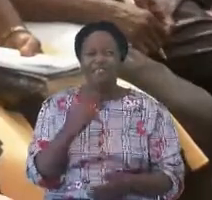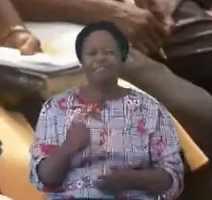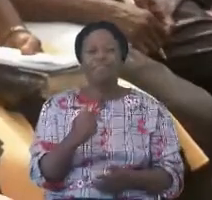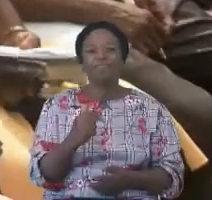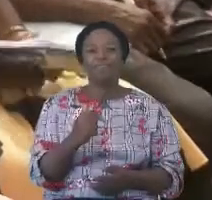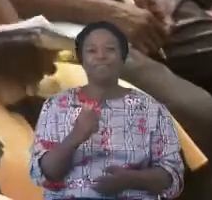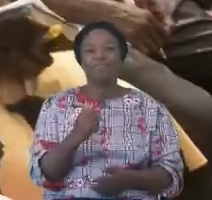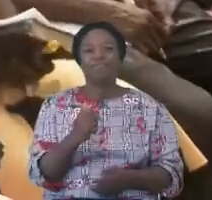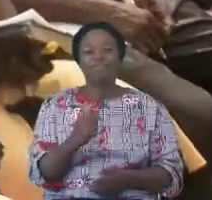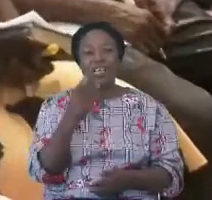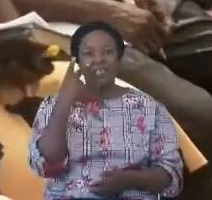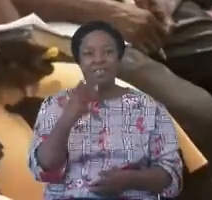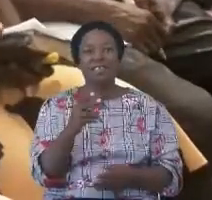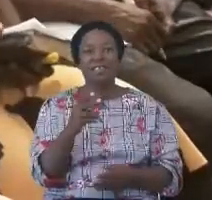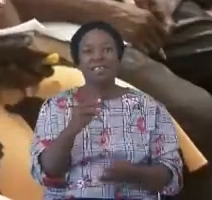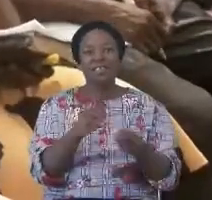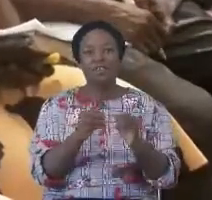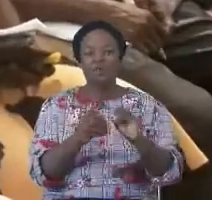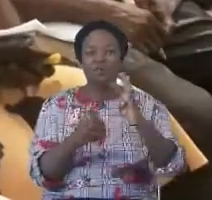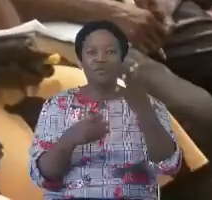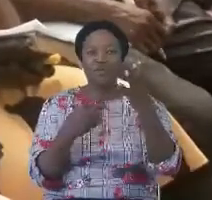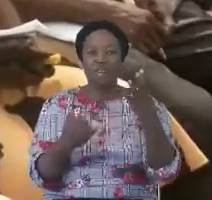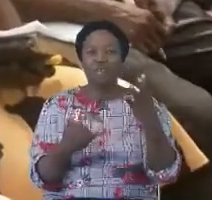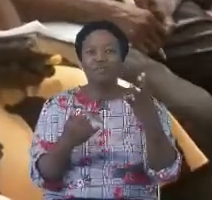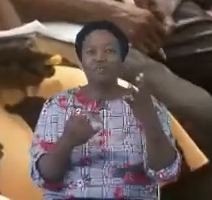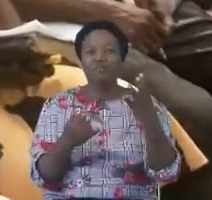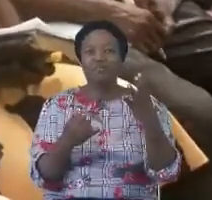i hear a good good amen